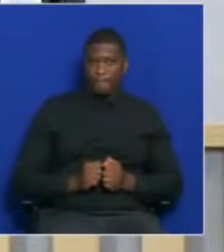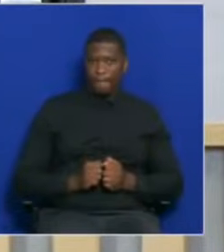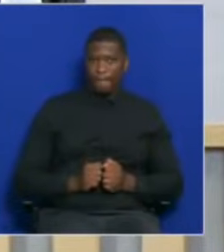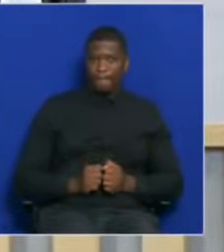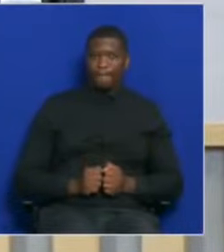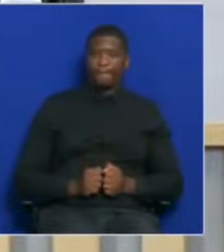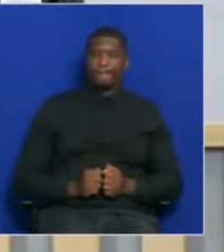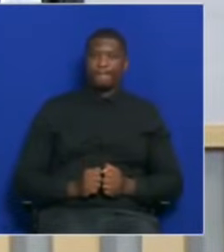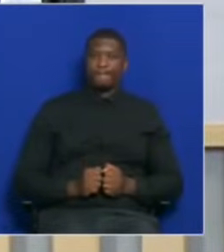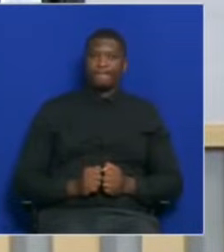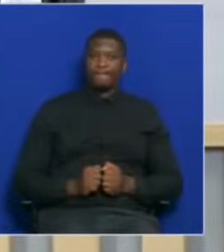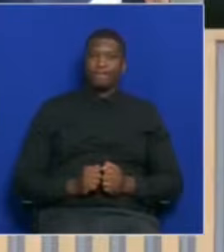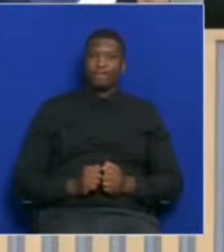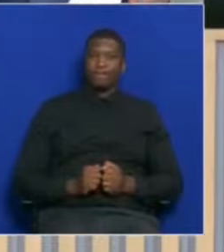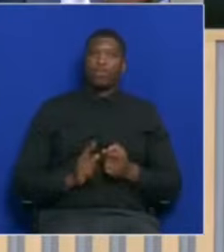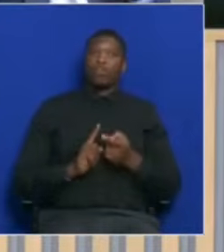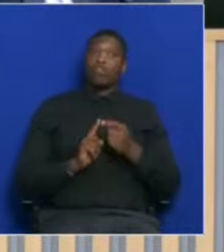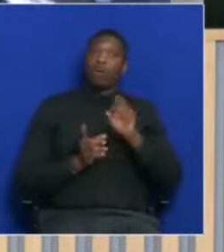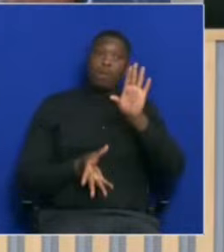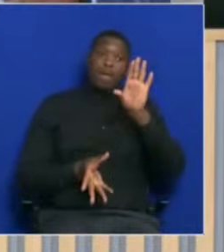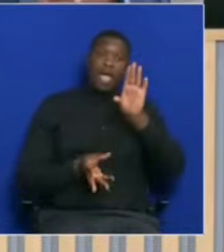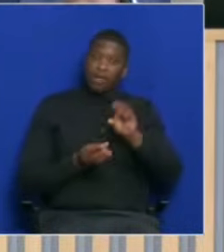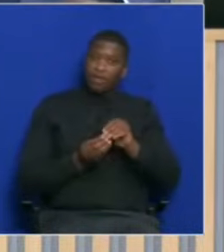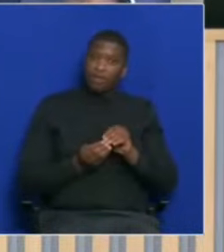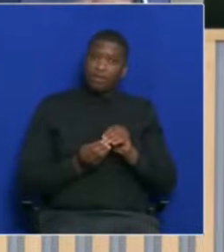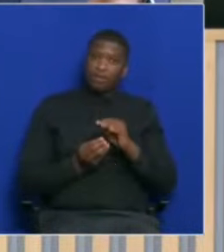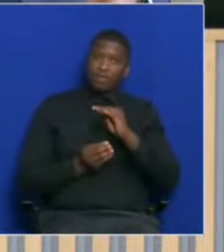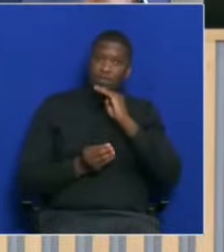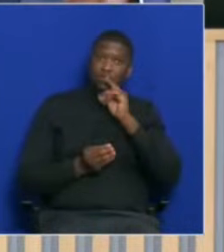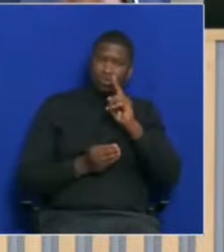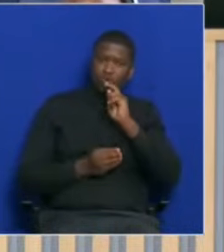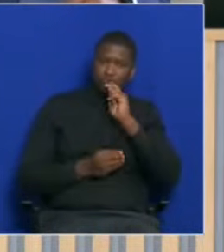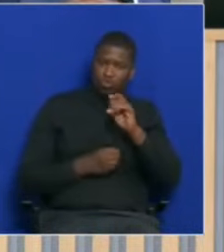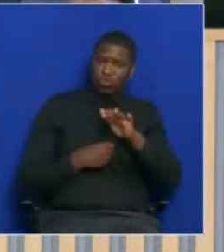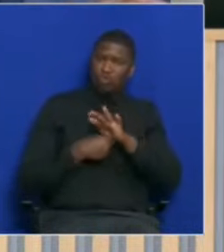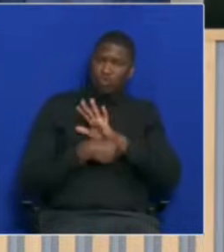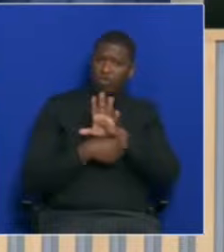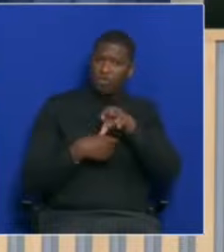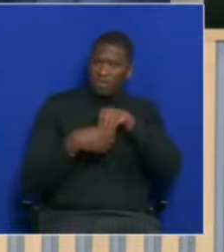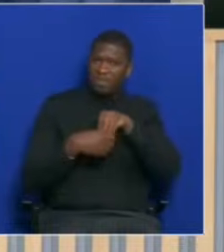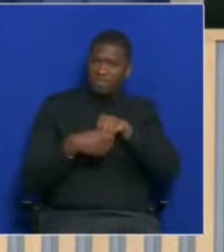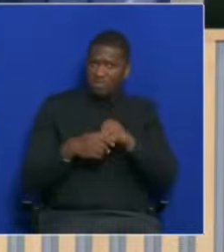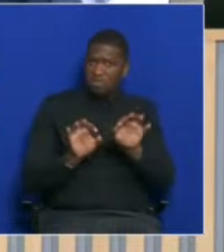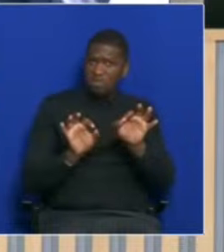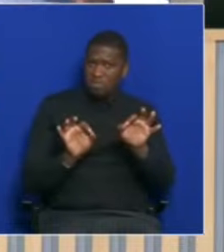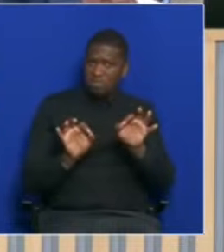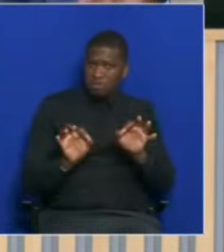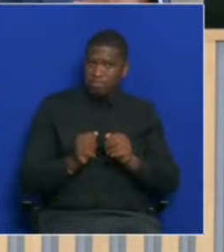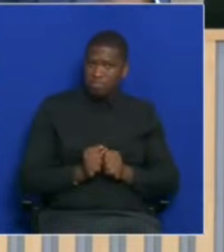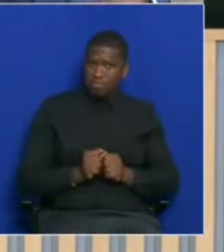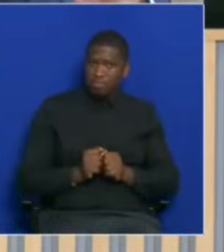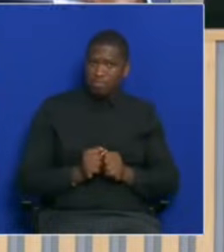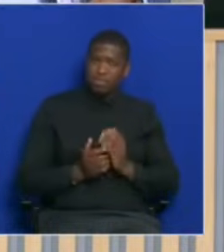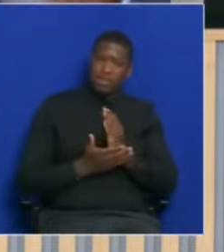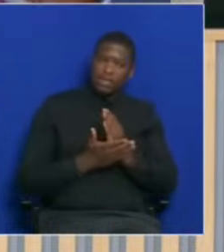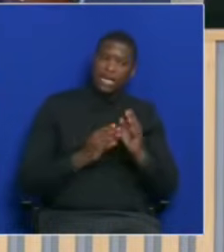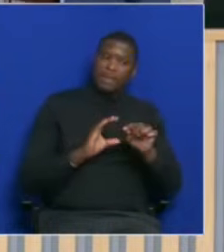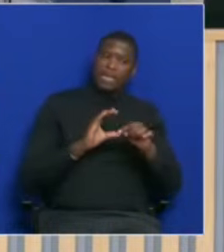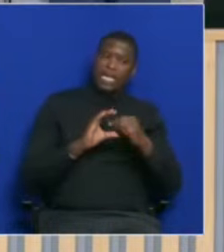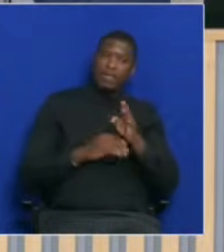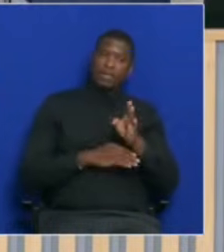From all this, it appears that you were involved throughout. That is correct, Chief. Some emails were sent to you